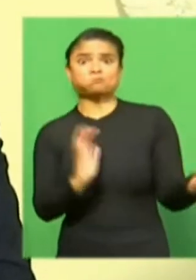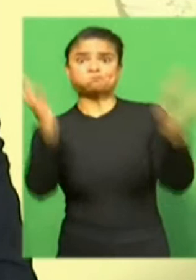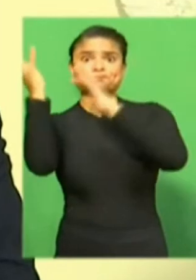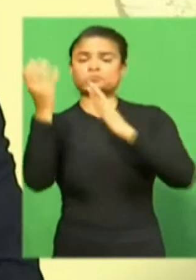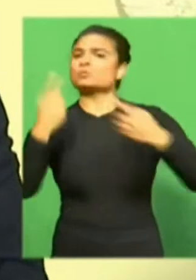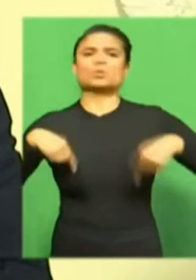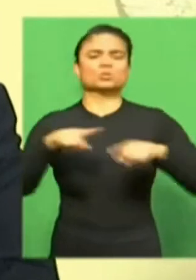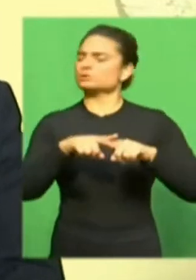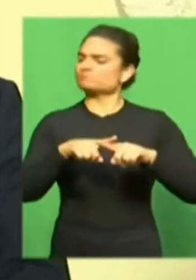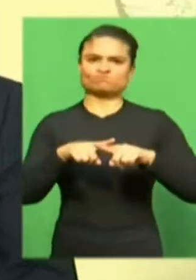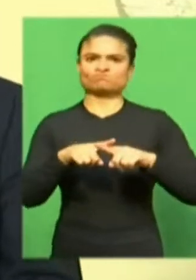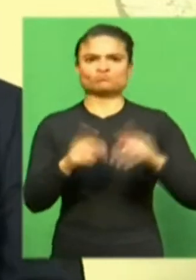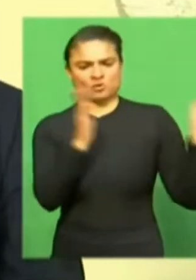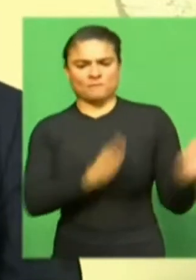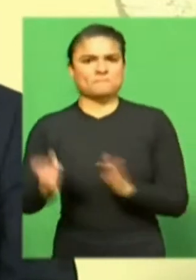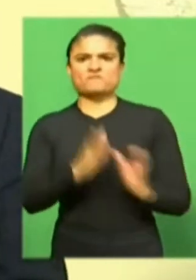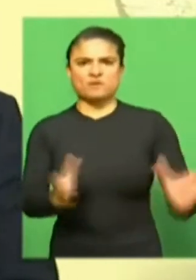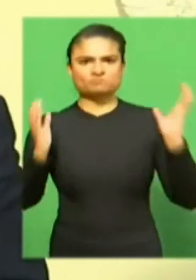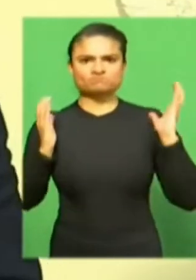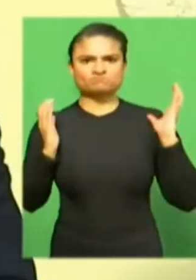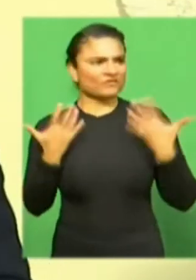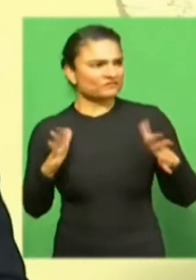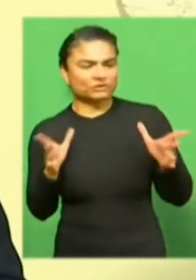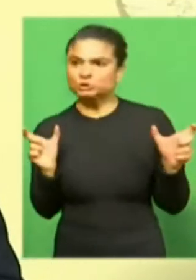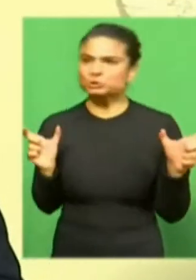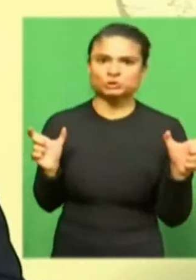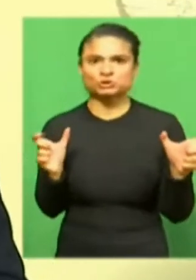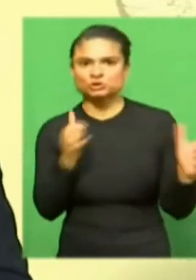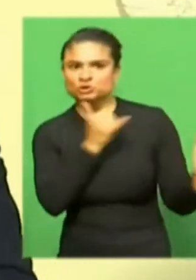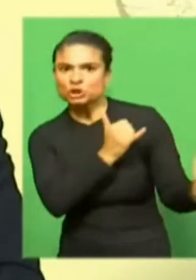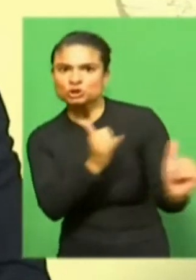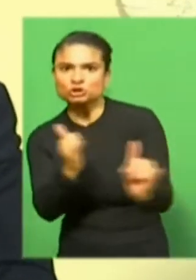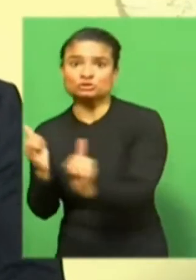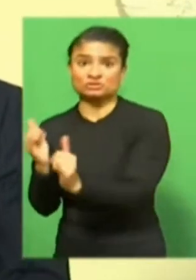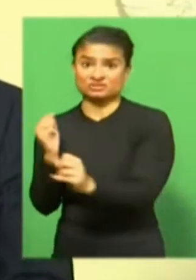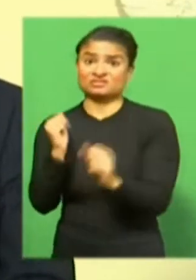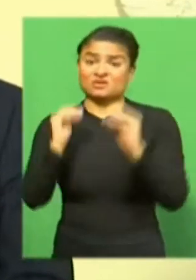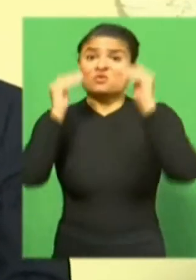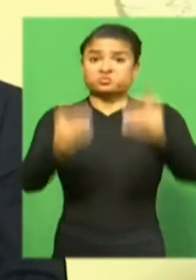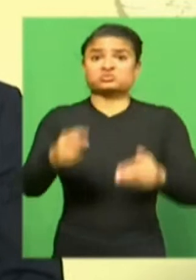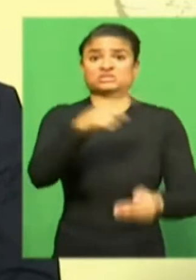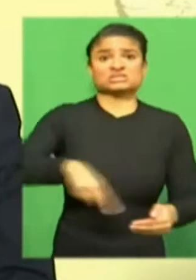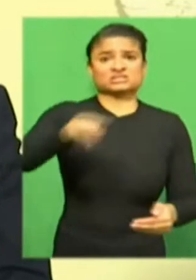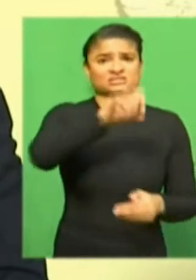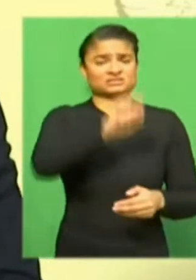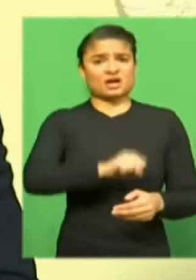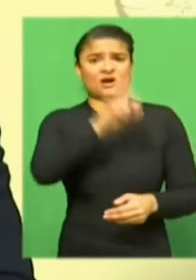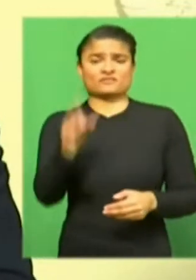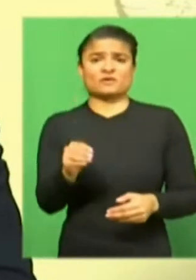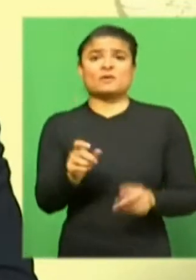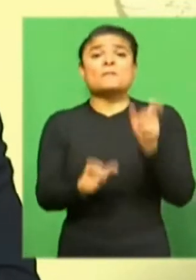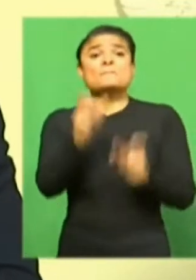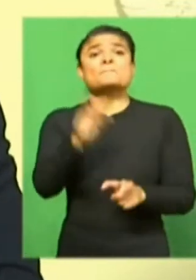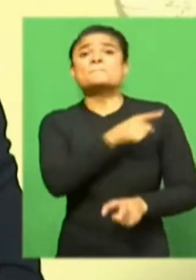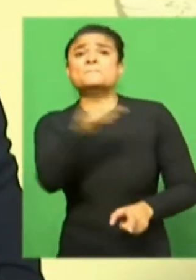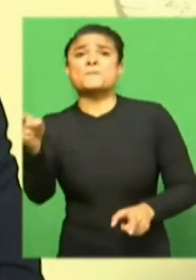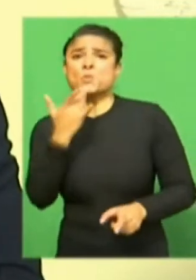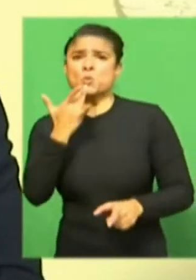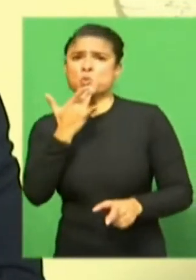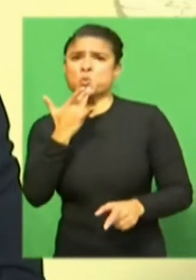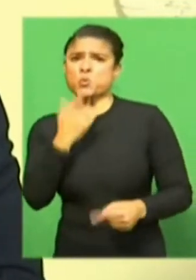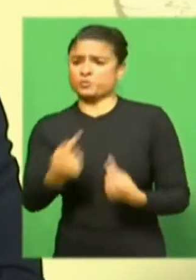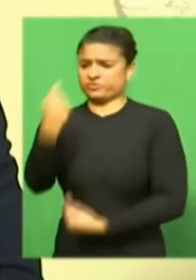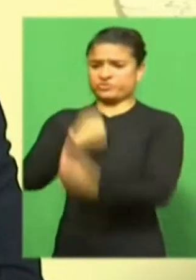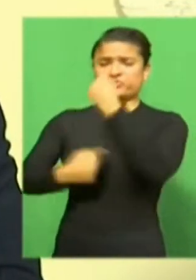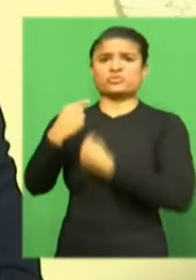KwaZulu-Natal. Anyone who threatens or engages in violence will face the